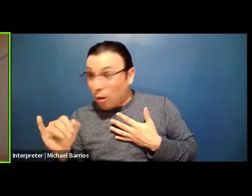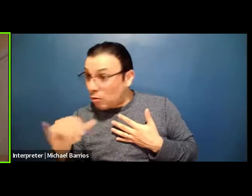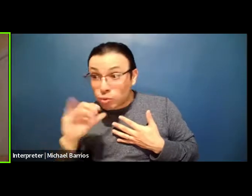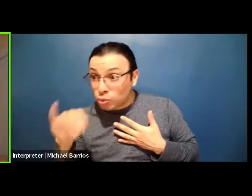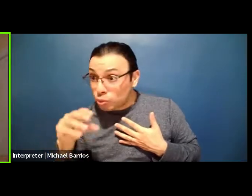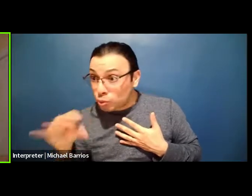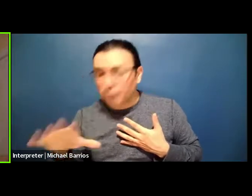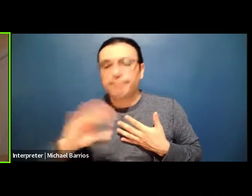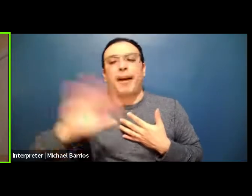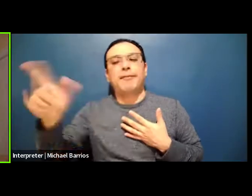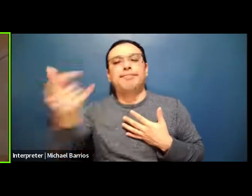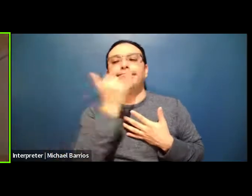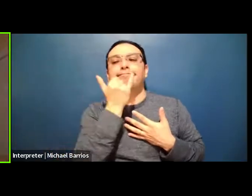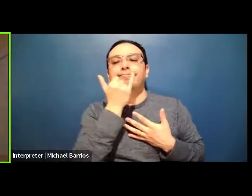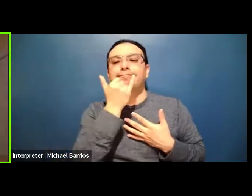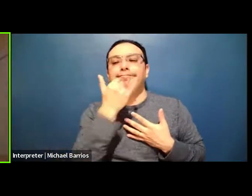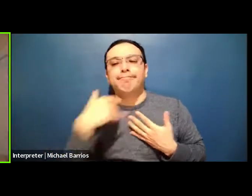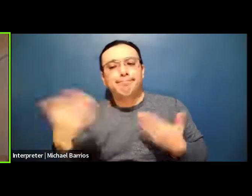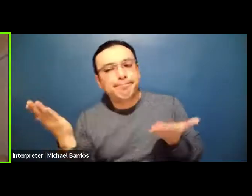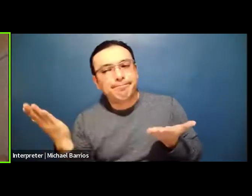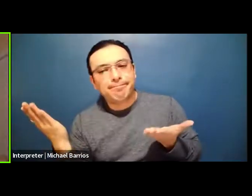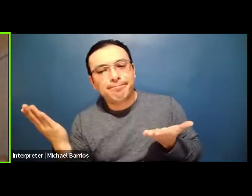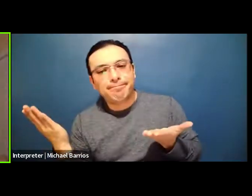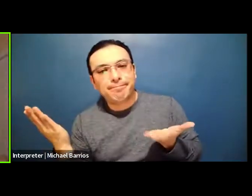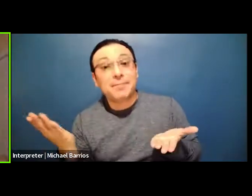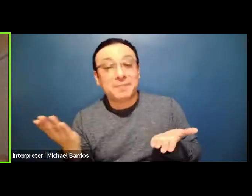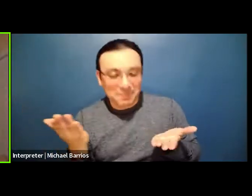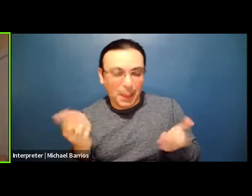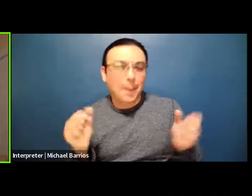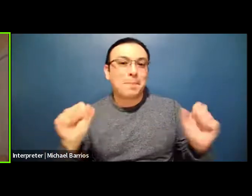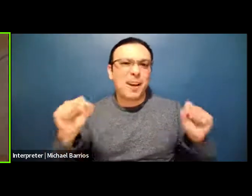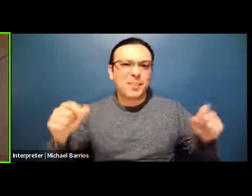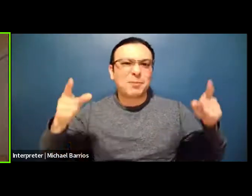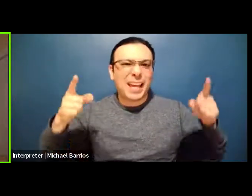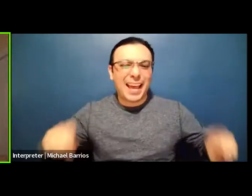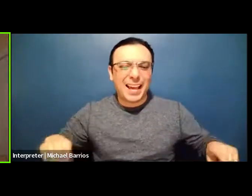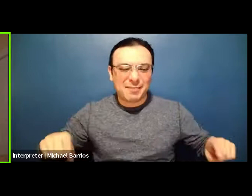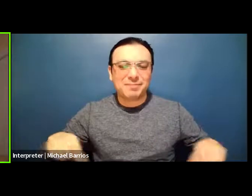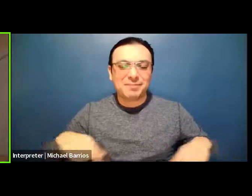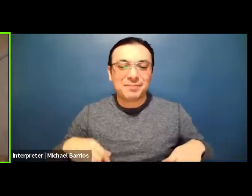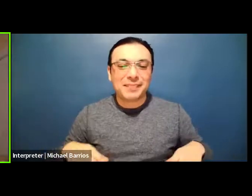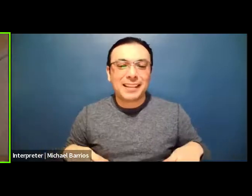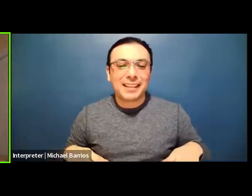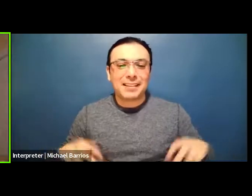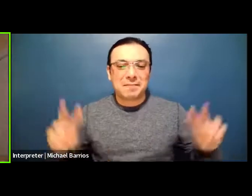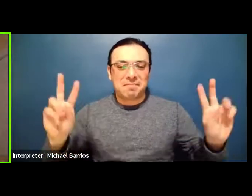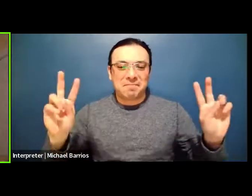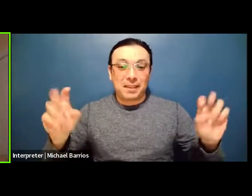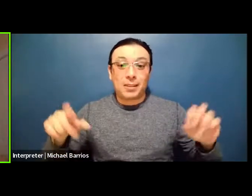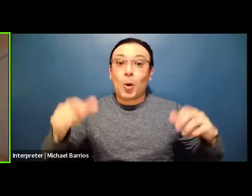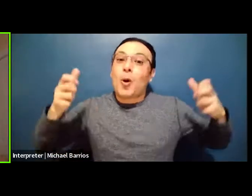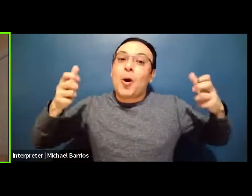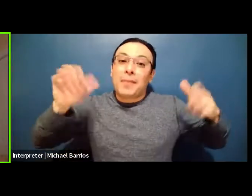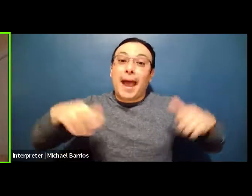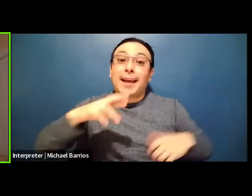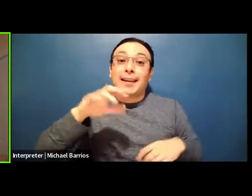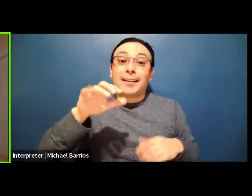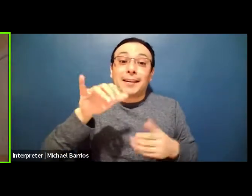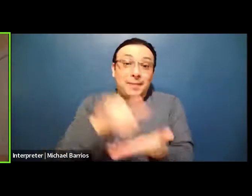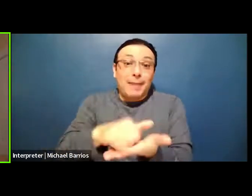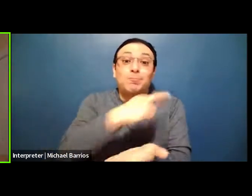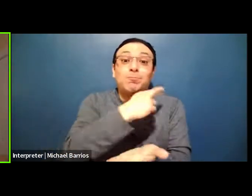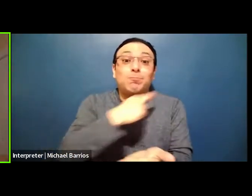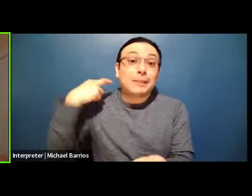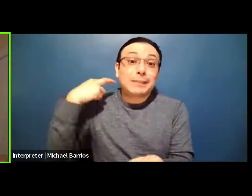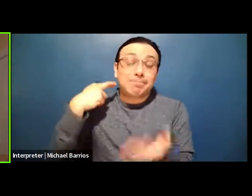wrong," end quote. So plainly today, that is a risk we intend to avoid, but it may be